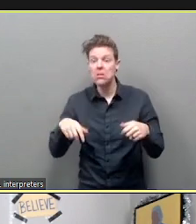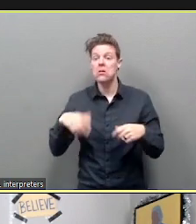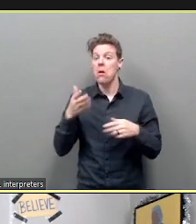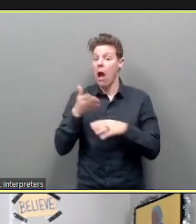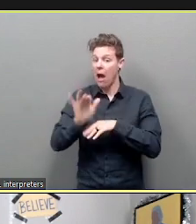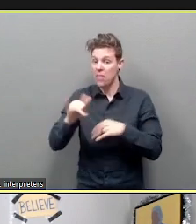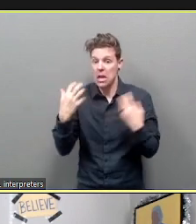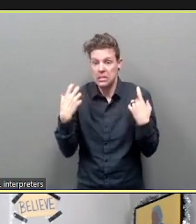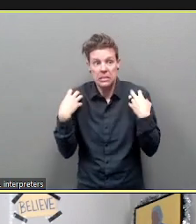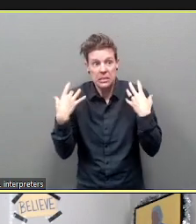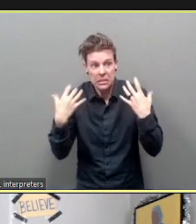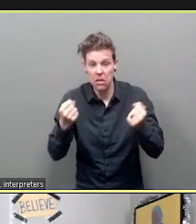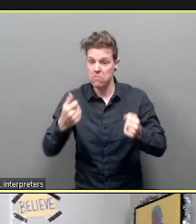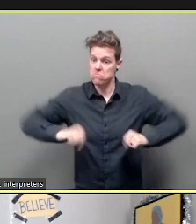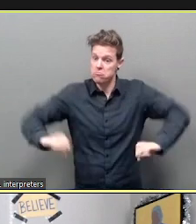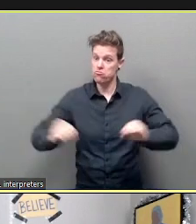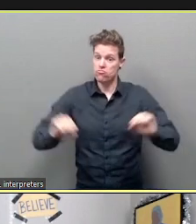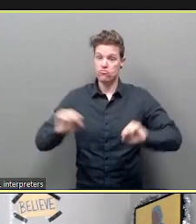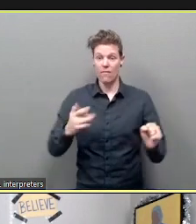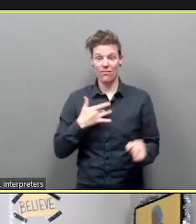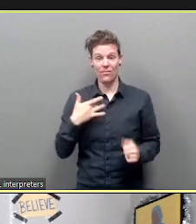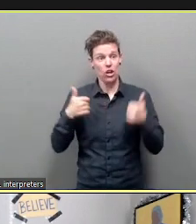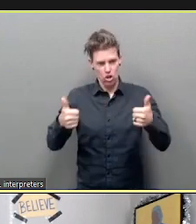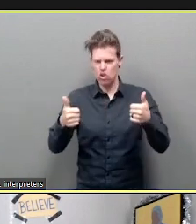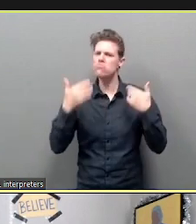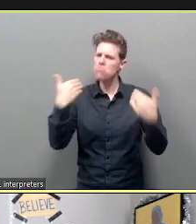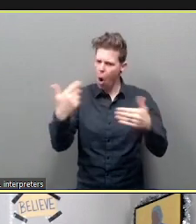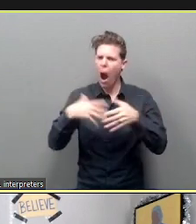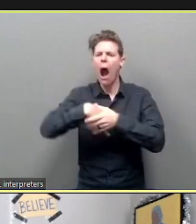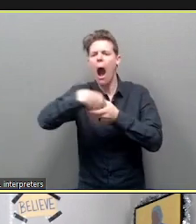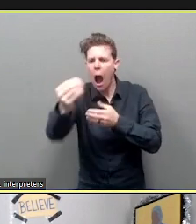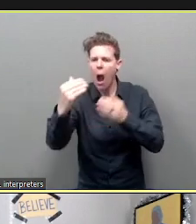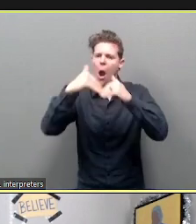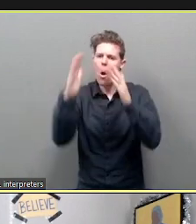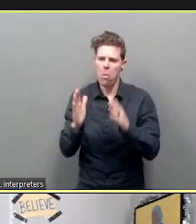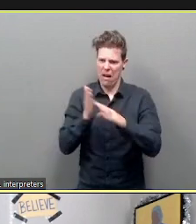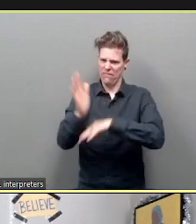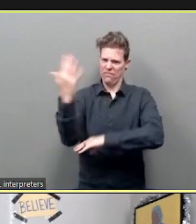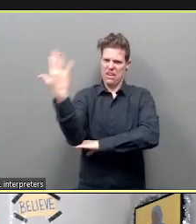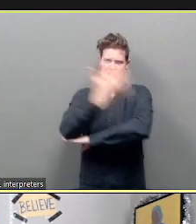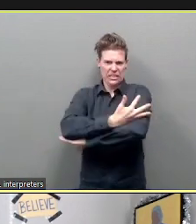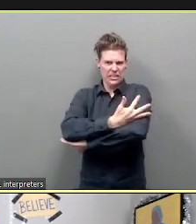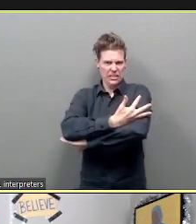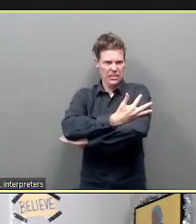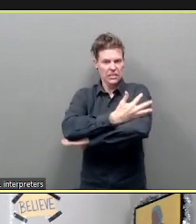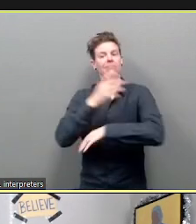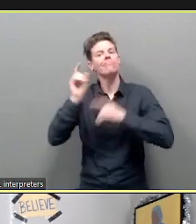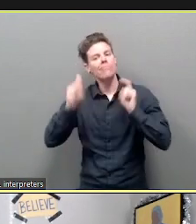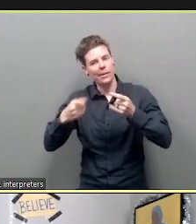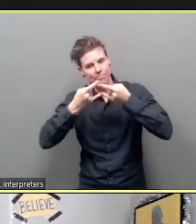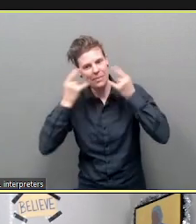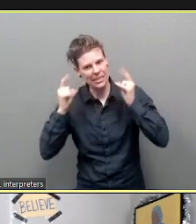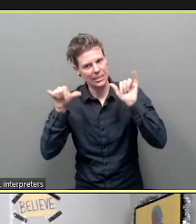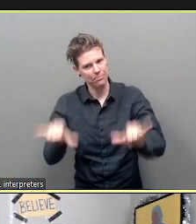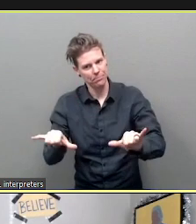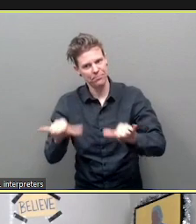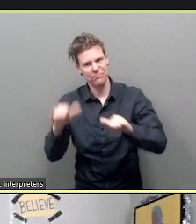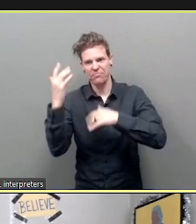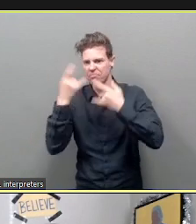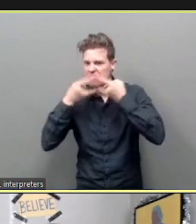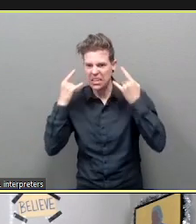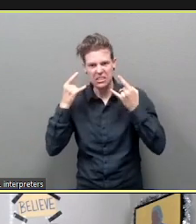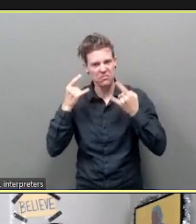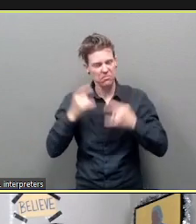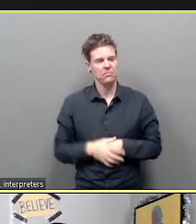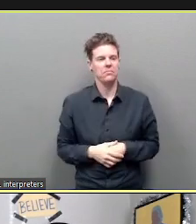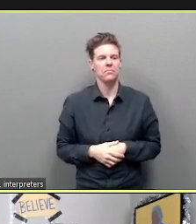can leave your house, but wear a mask for 5 more days. Okay, so that's important because there's still